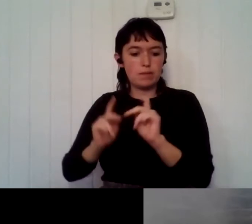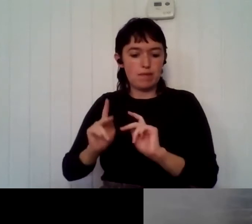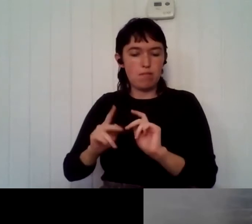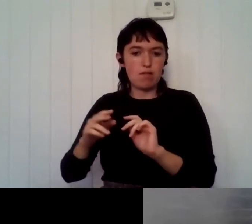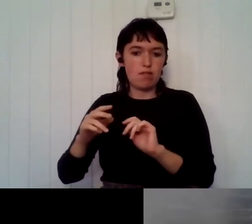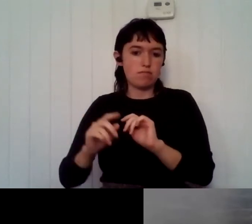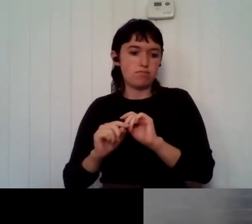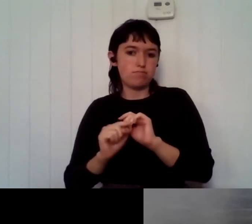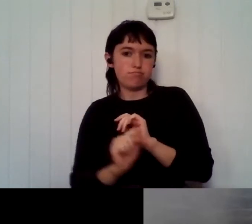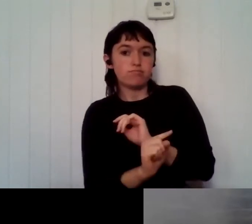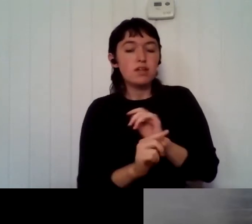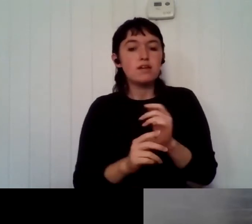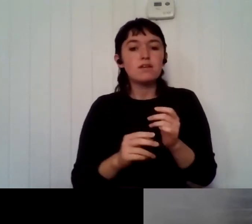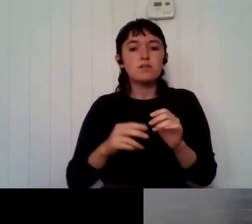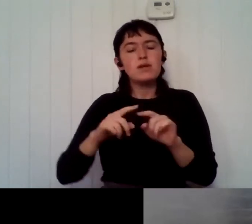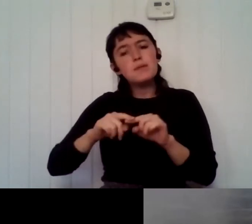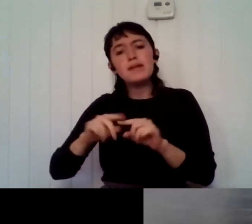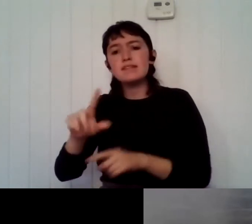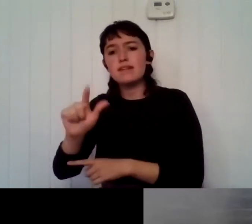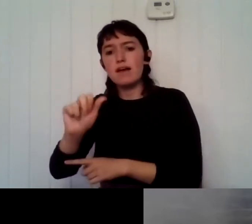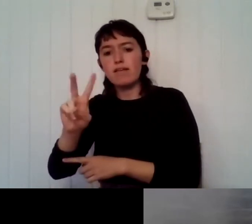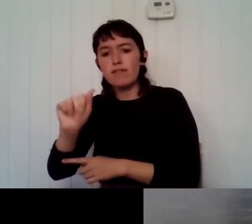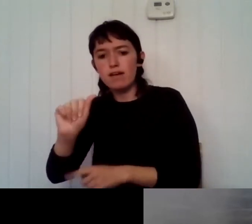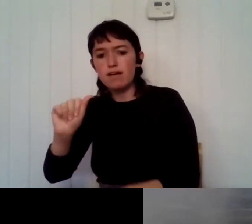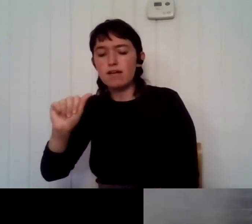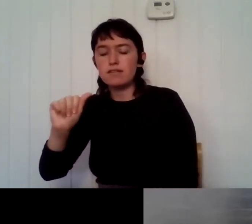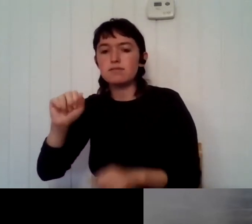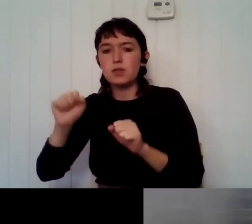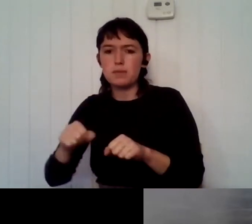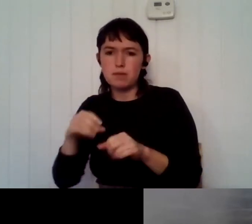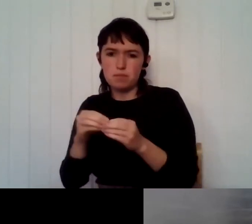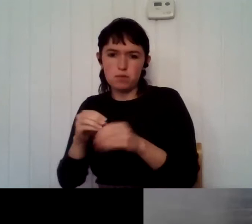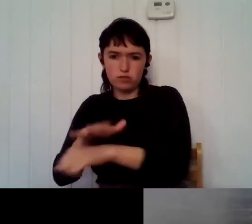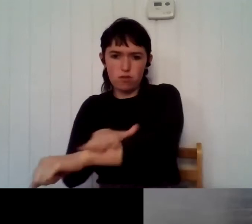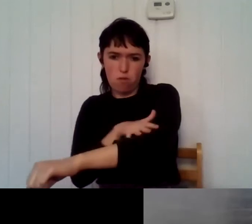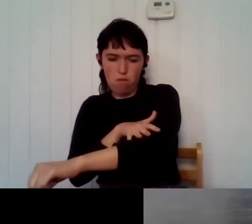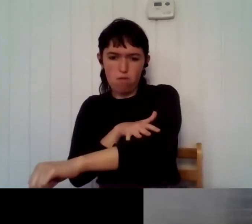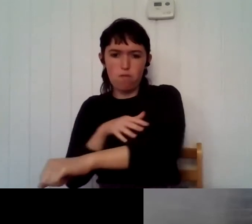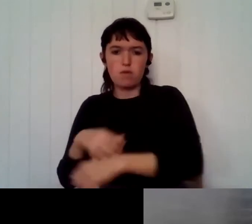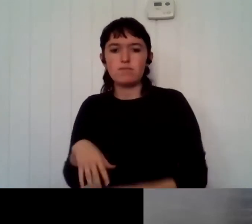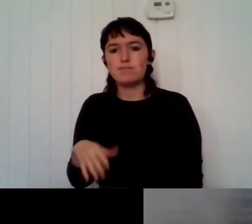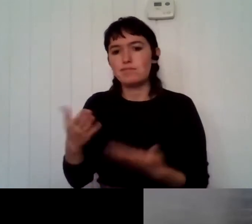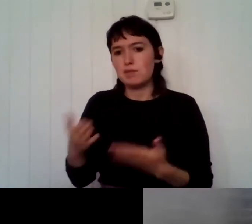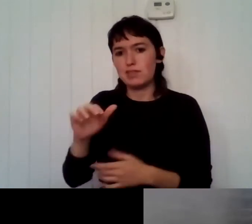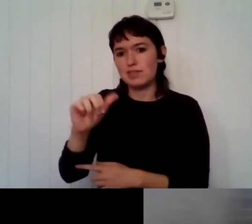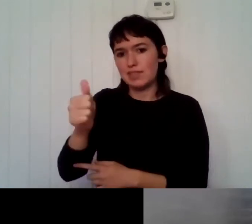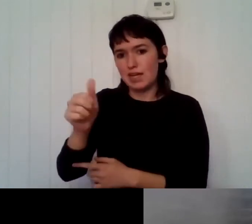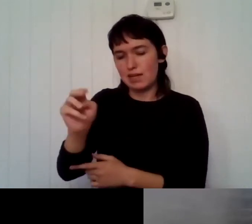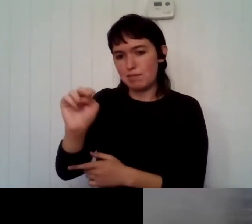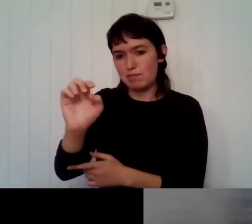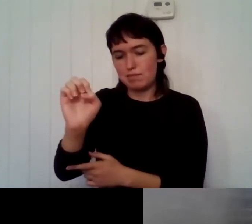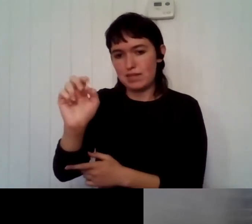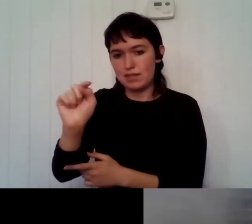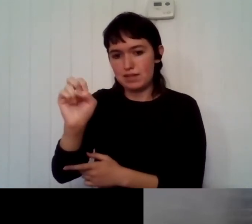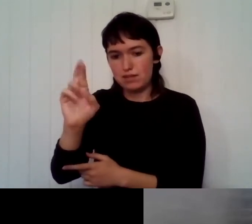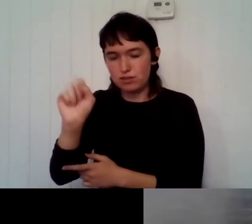slower. So, for example, you can, if they go 10 meters per second, something like that, you can outrun a